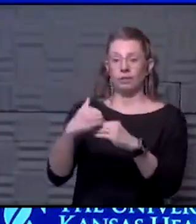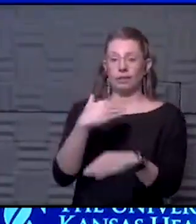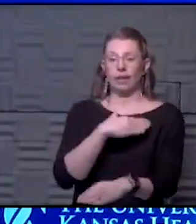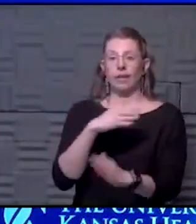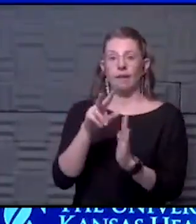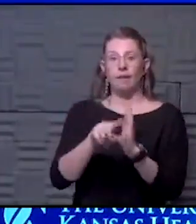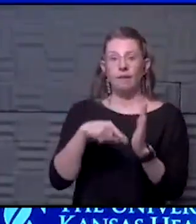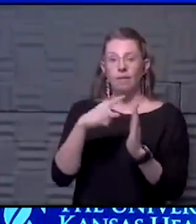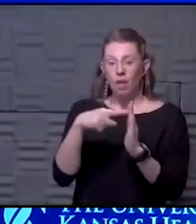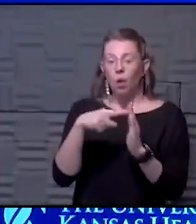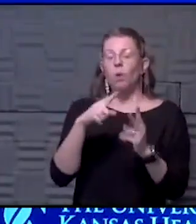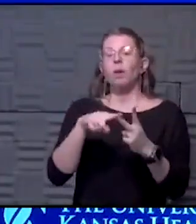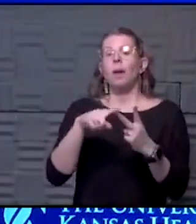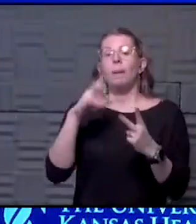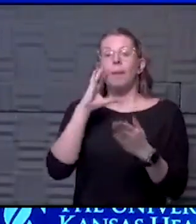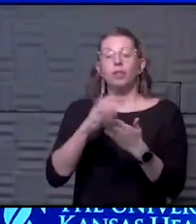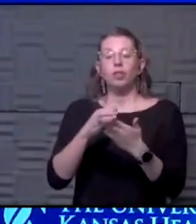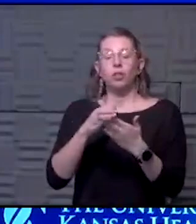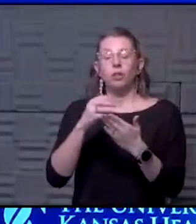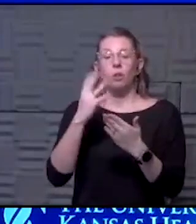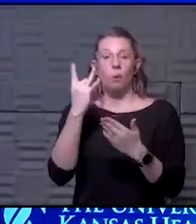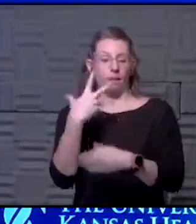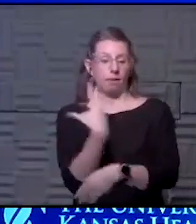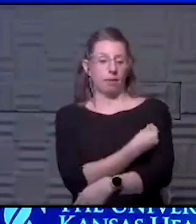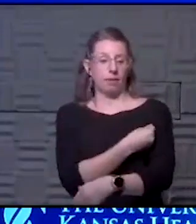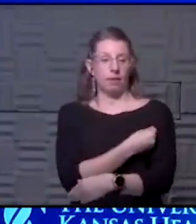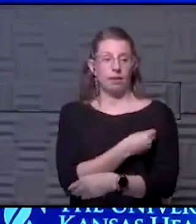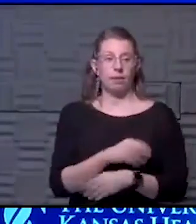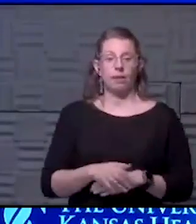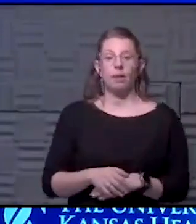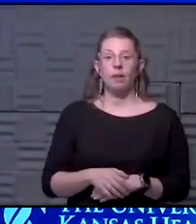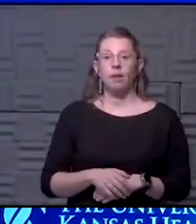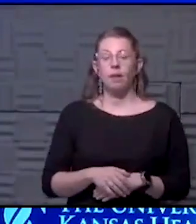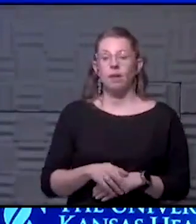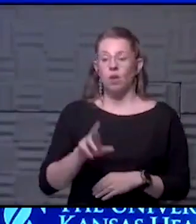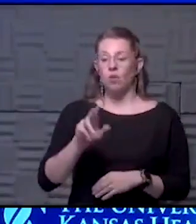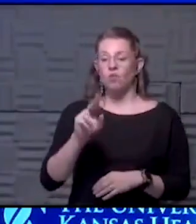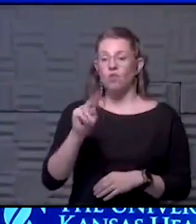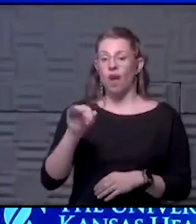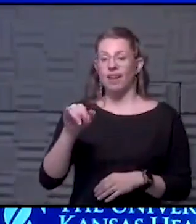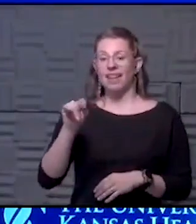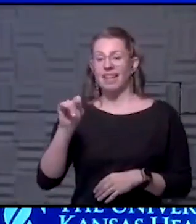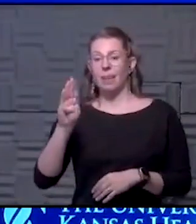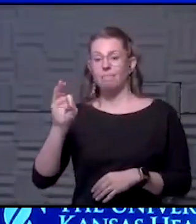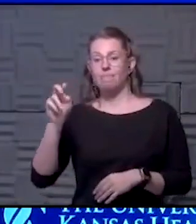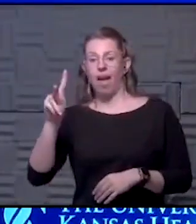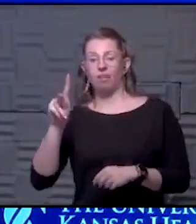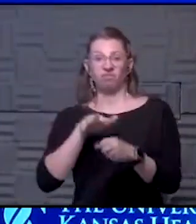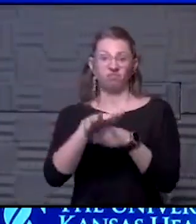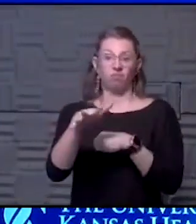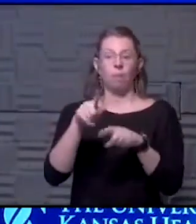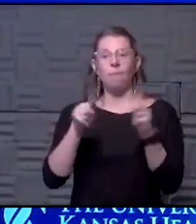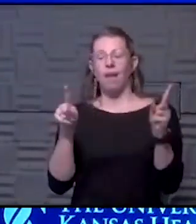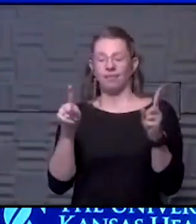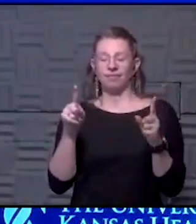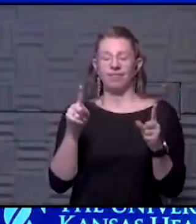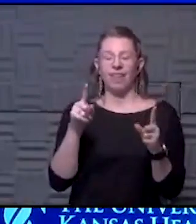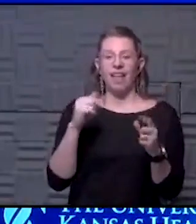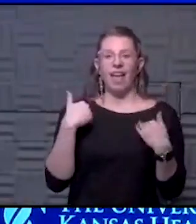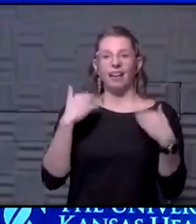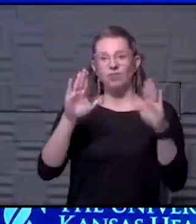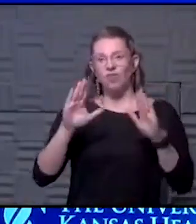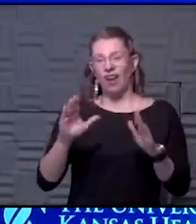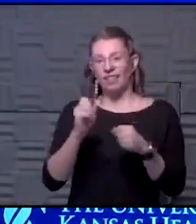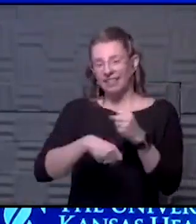us what inspires you to get the vaccine. And we may not have quite run it back all the way, but Kansas City, hey, we had a great year. So let's make sure we follow the